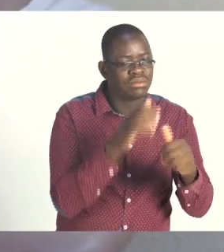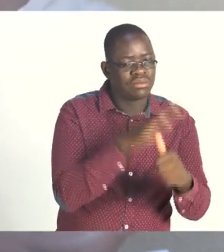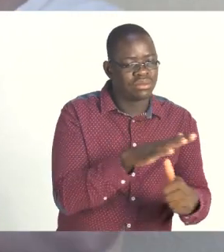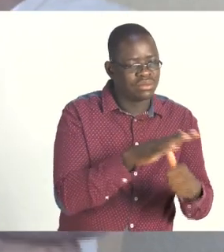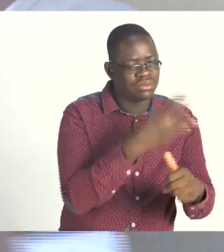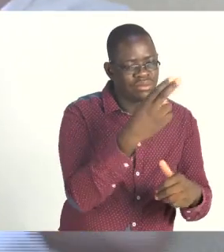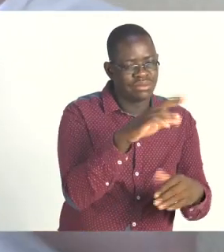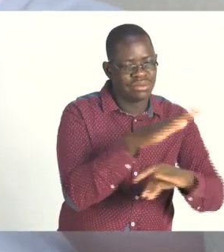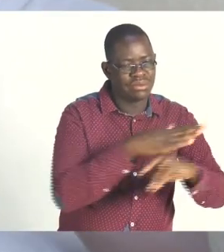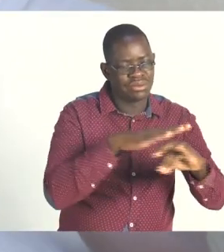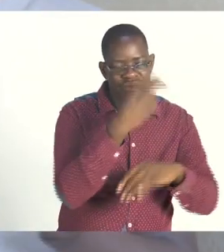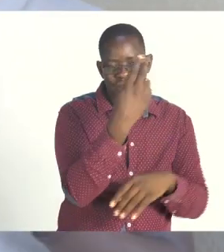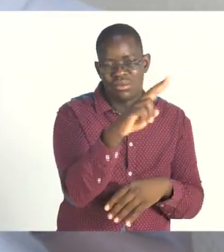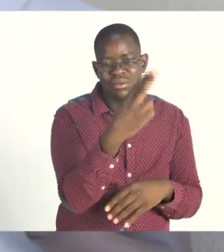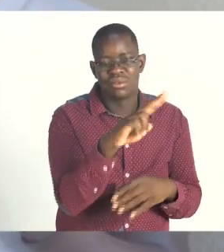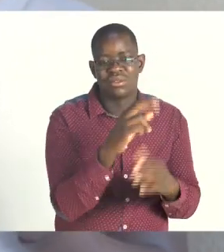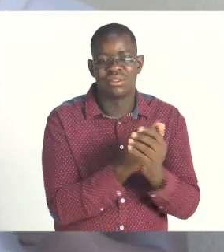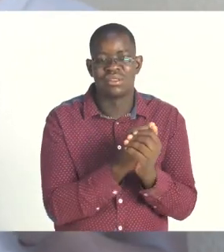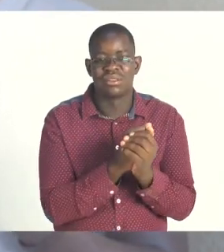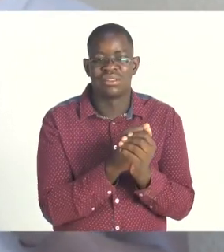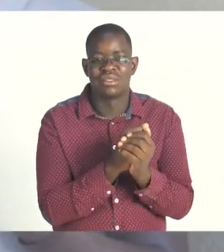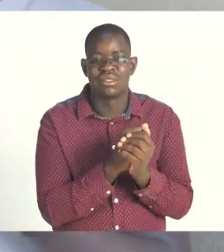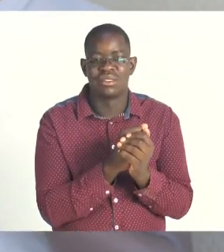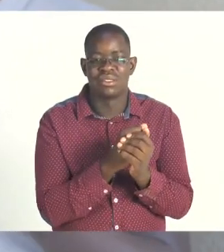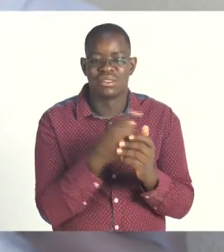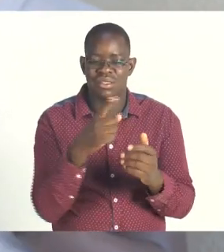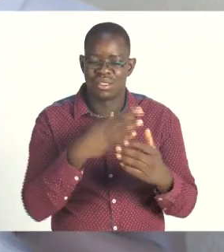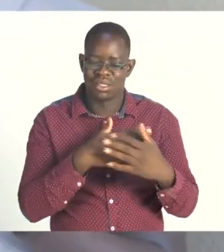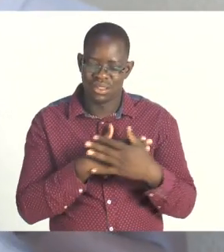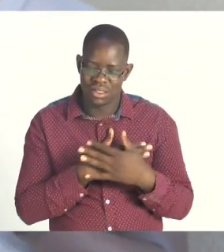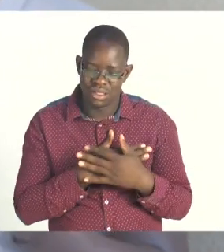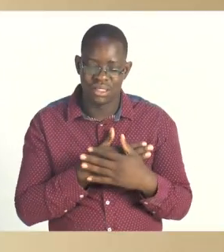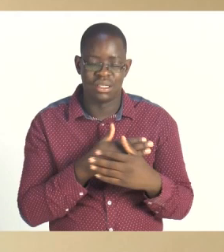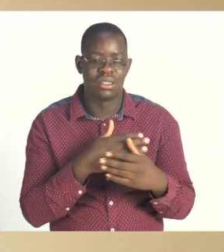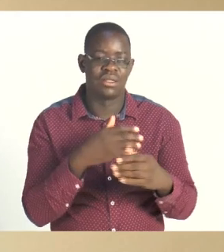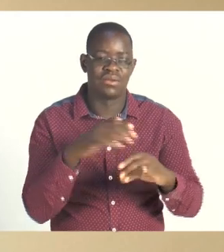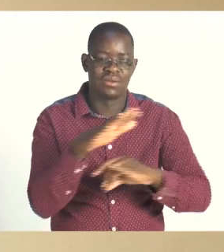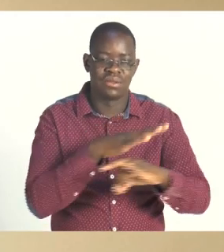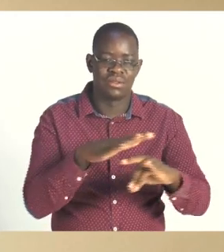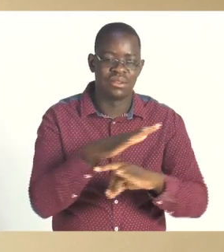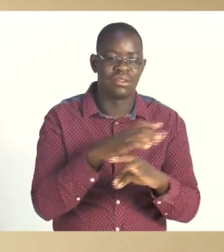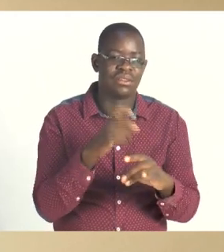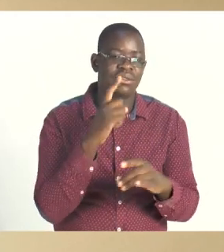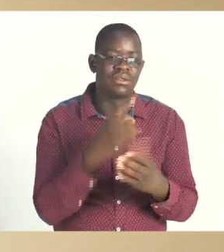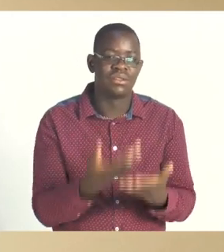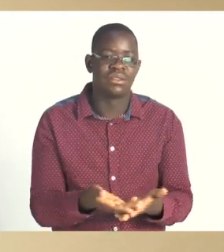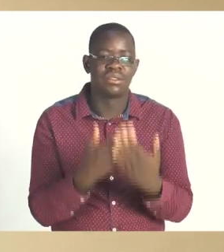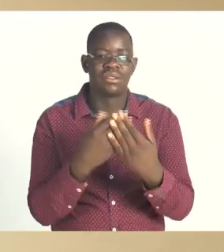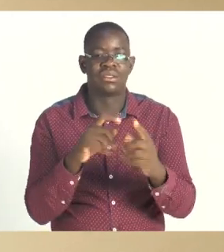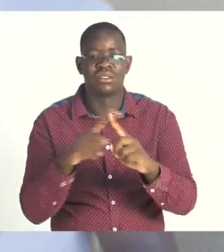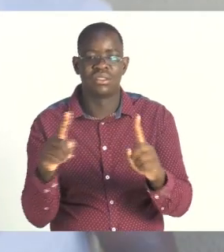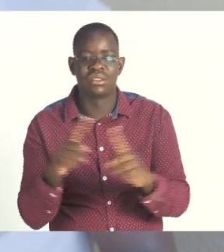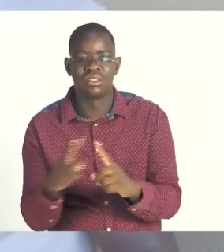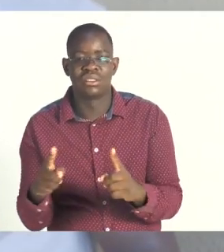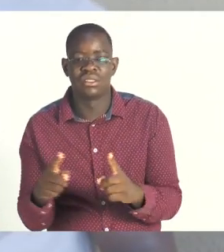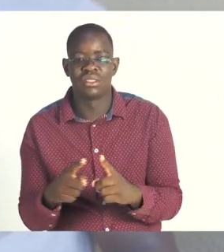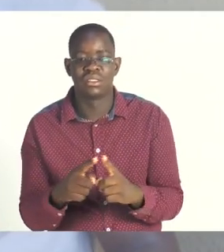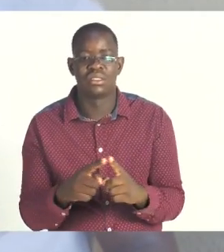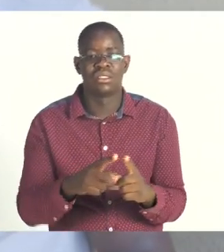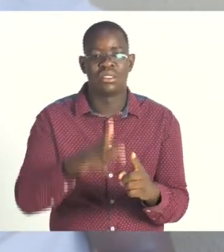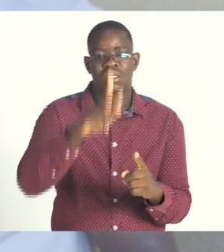Oh, so I'm not the laughing stock. So you're making fun of me. Okay, how about you do me a favor? Tell me the difference between